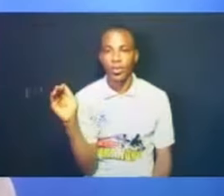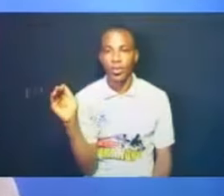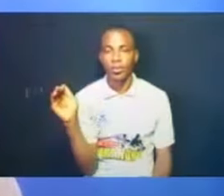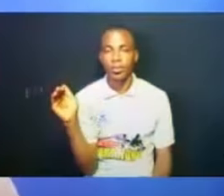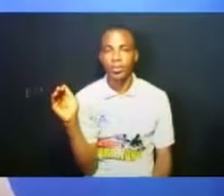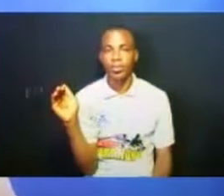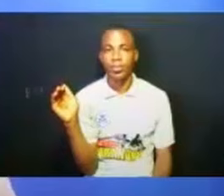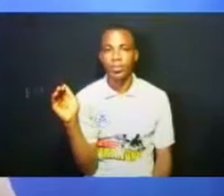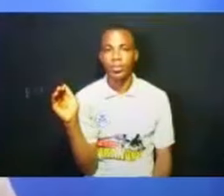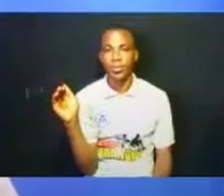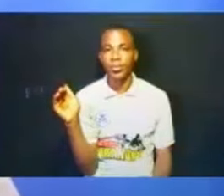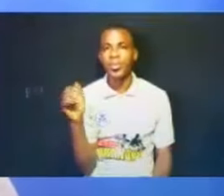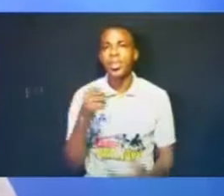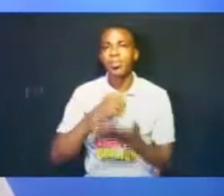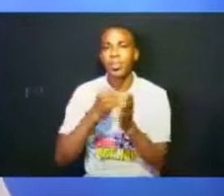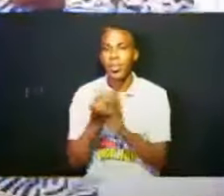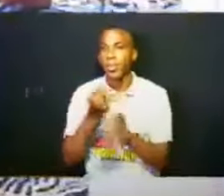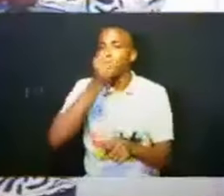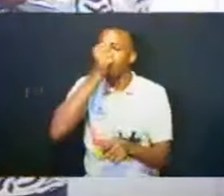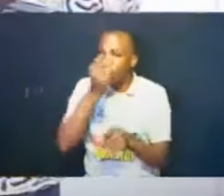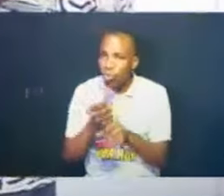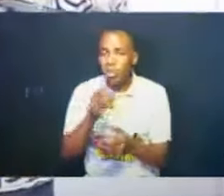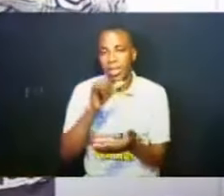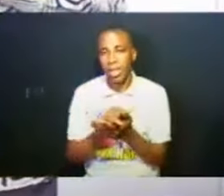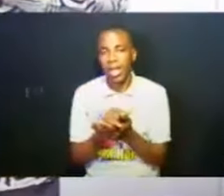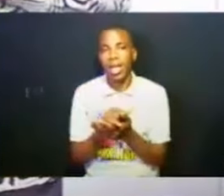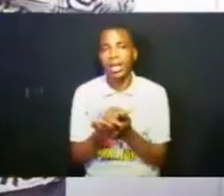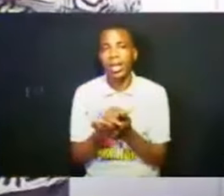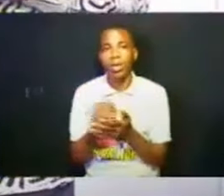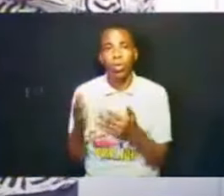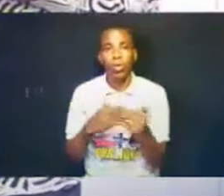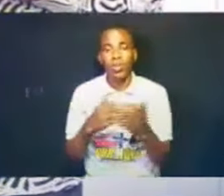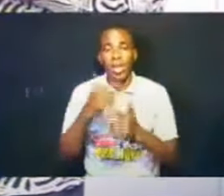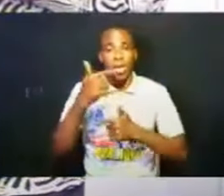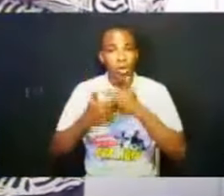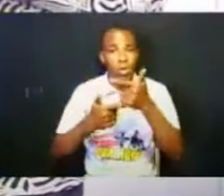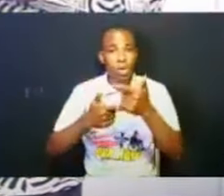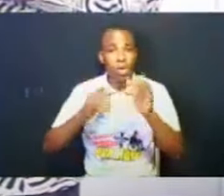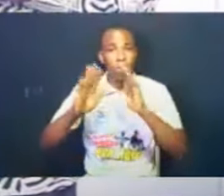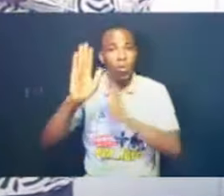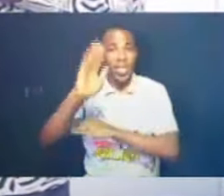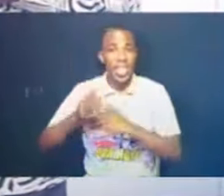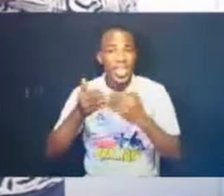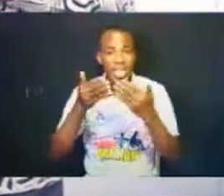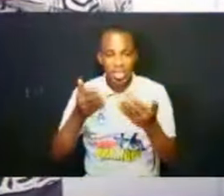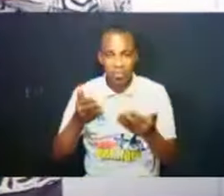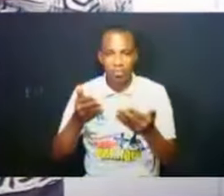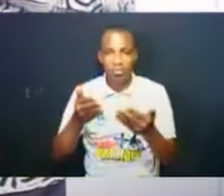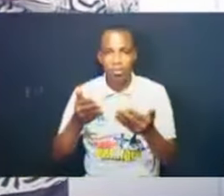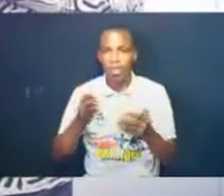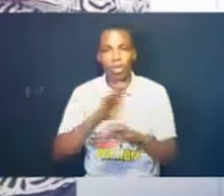15. See to it that no one falls short of the grace of God, and that no bitter